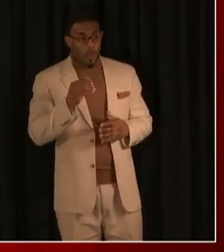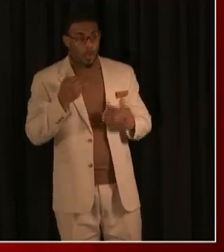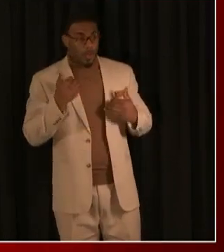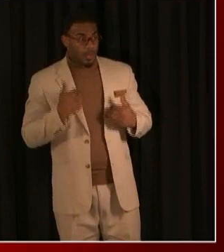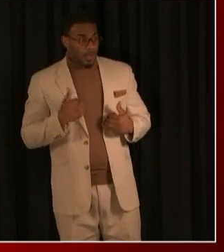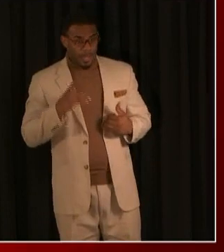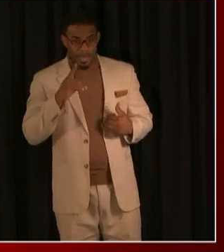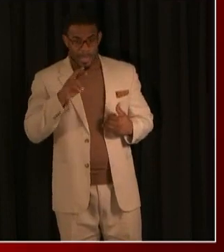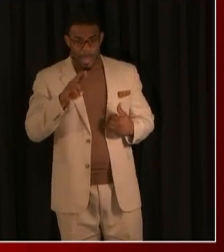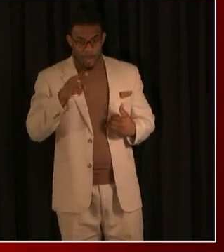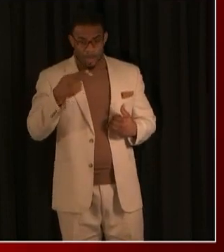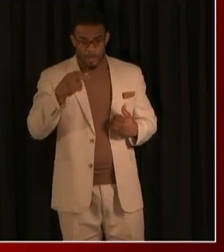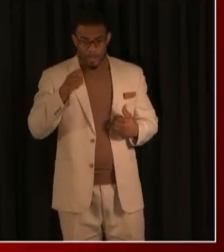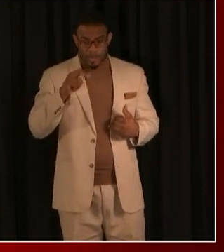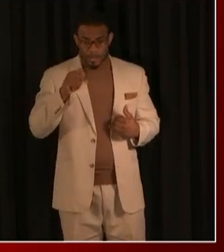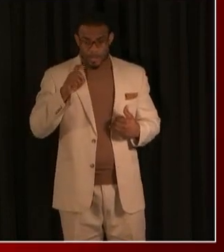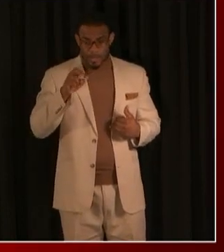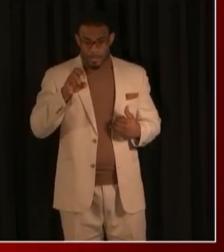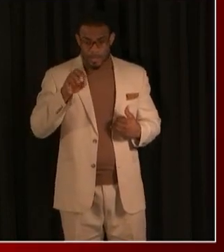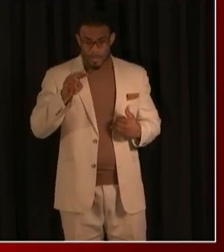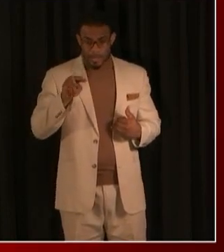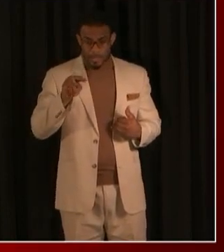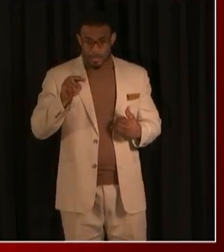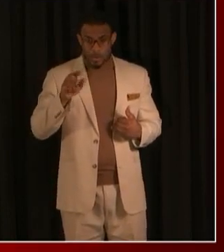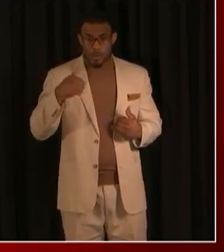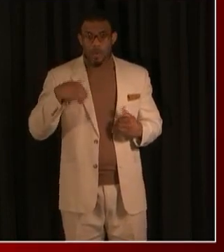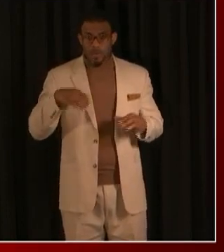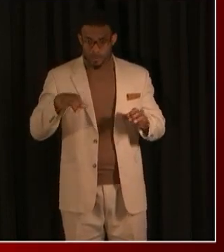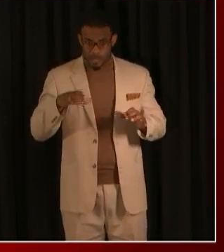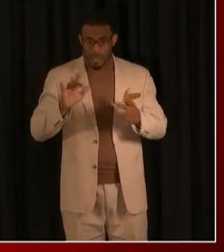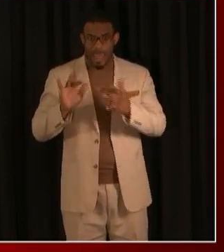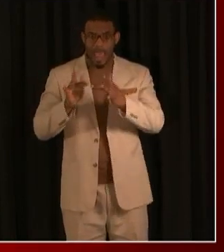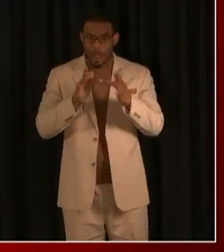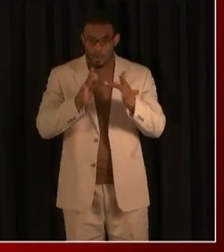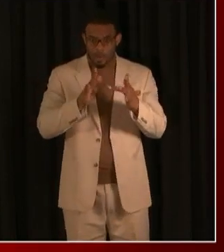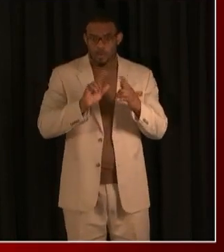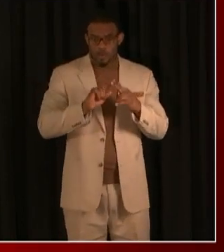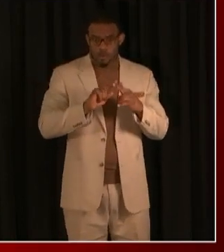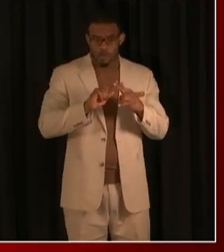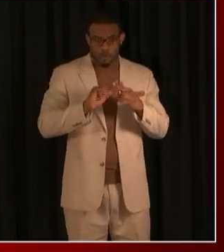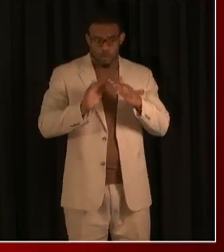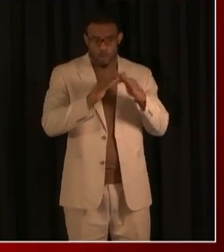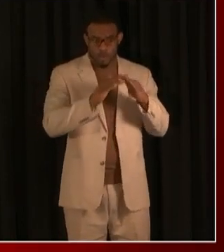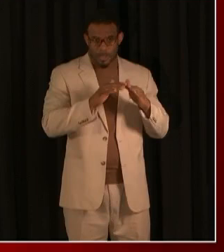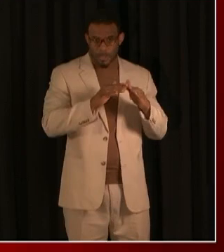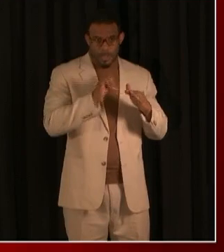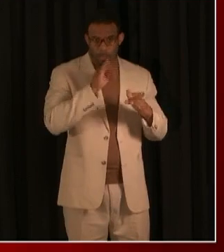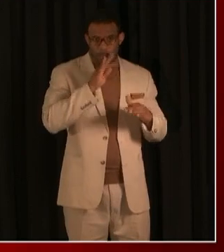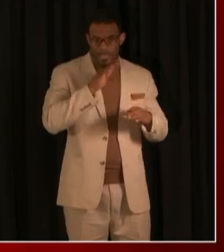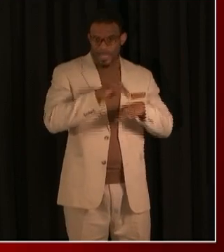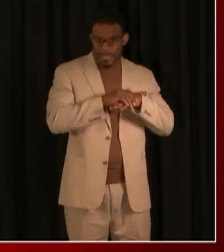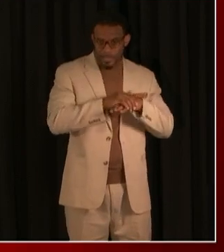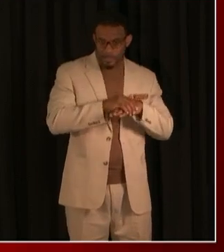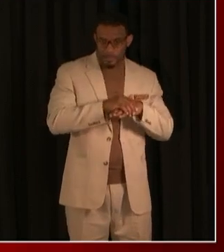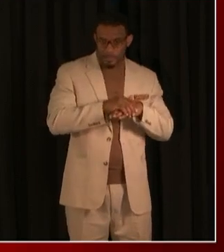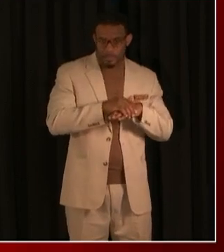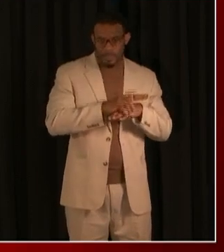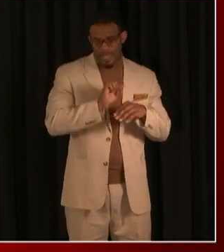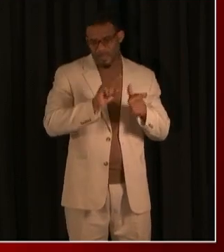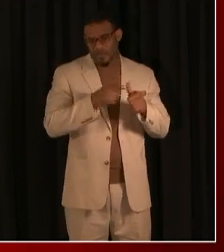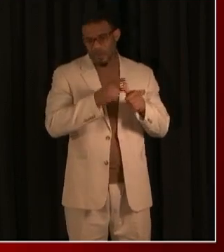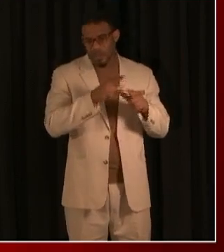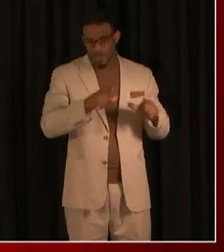So this is Dr. Henderson. We have done our communities that do not speak English as